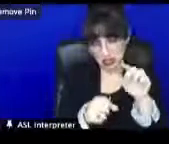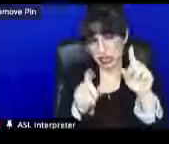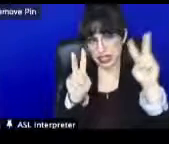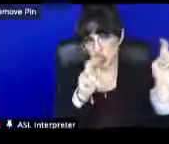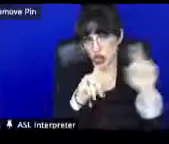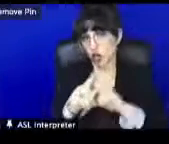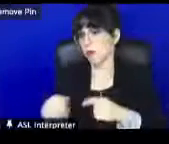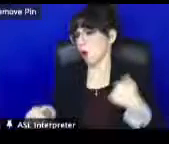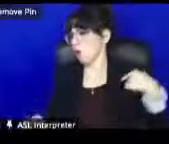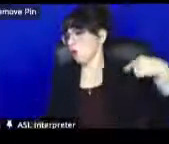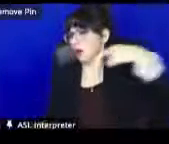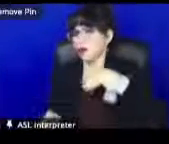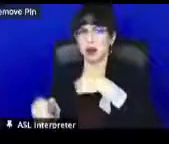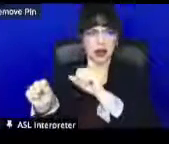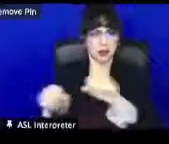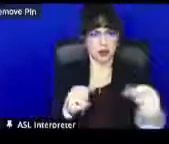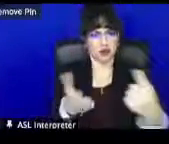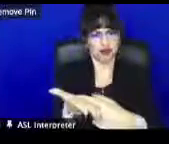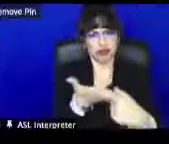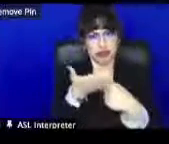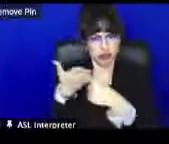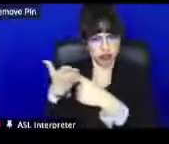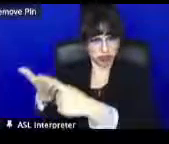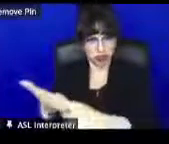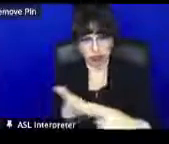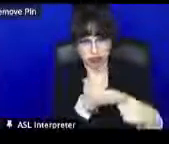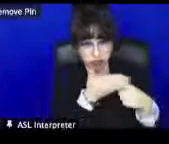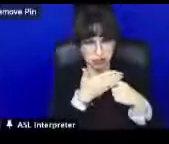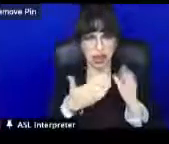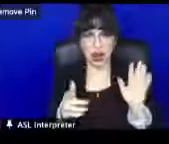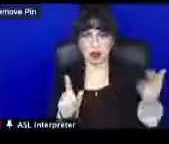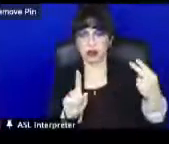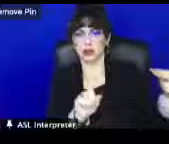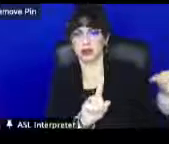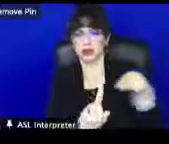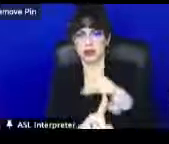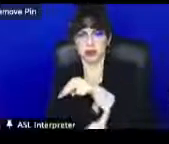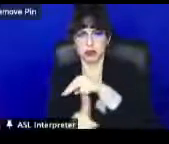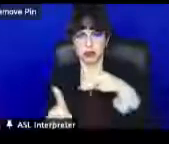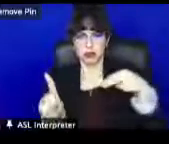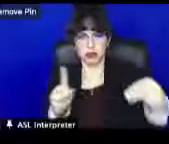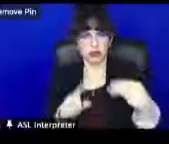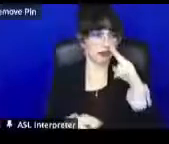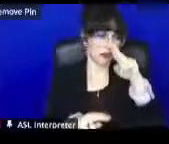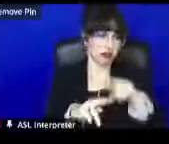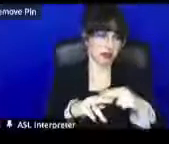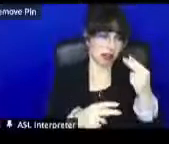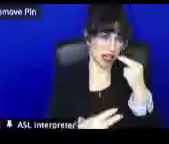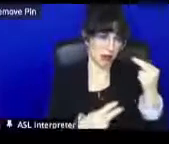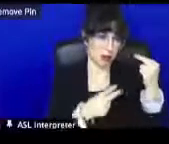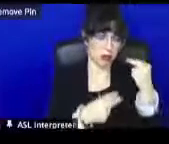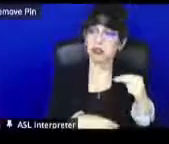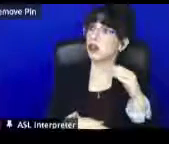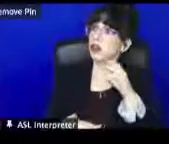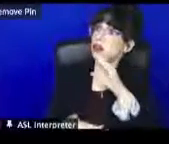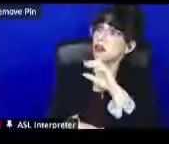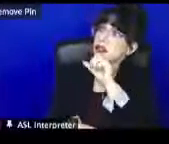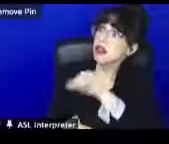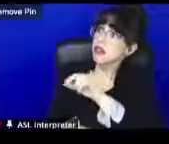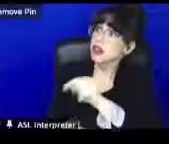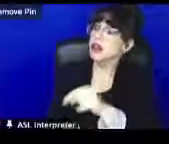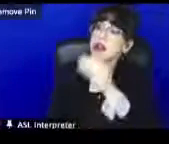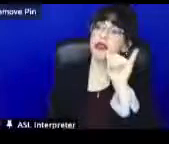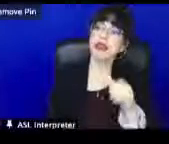fun memory. That's great. I love that. And it helped her to really also